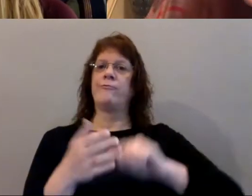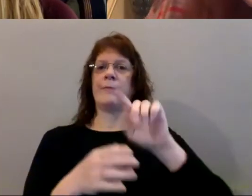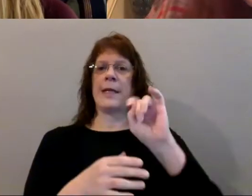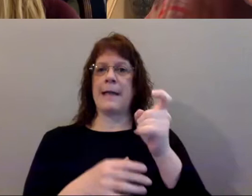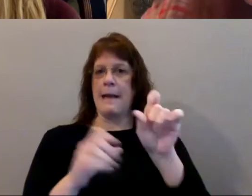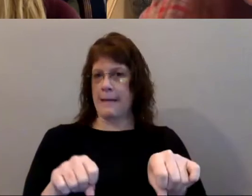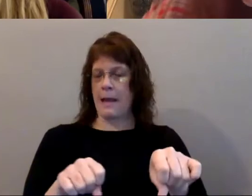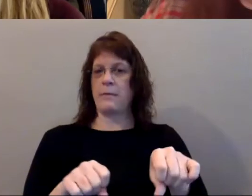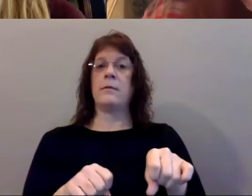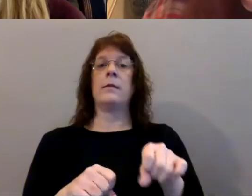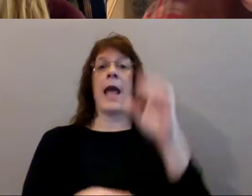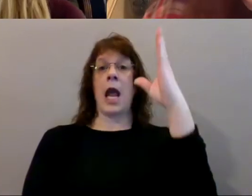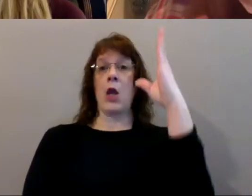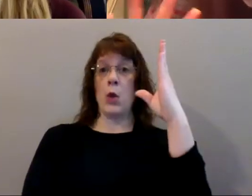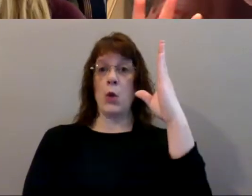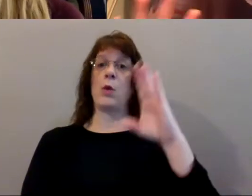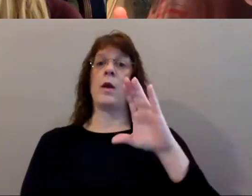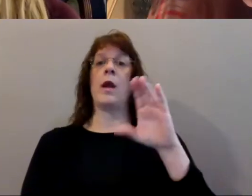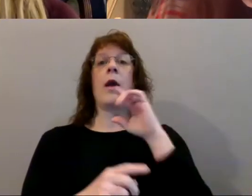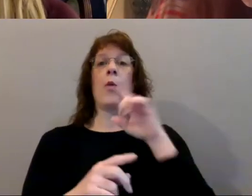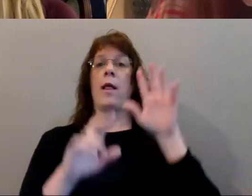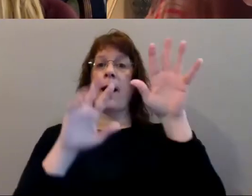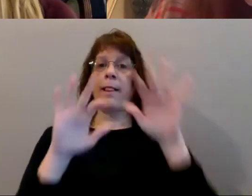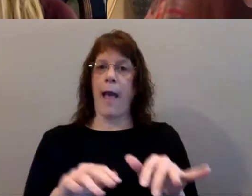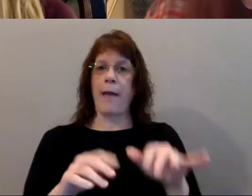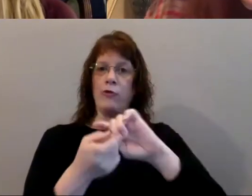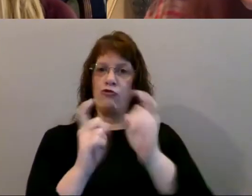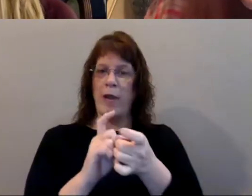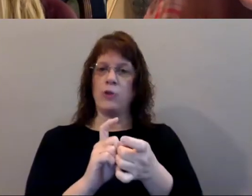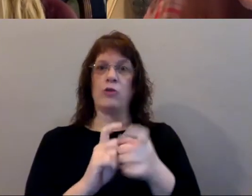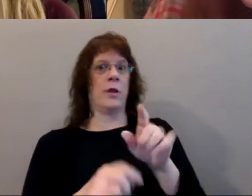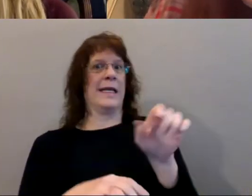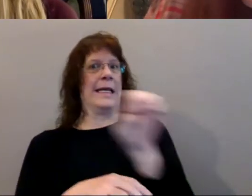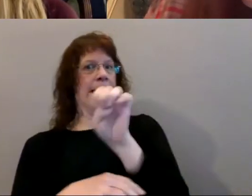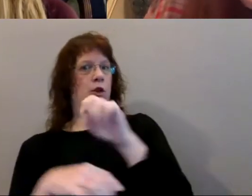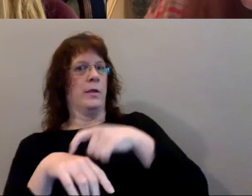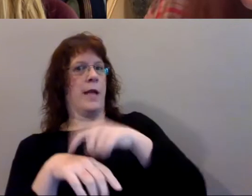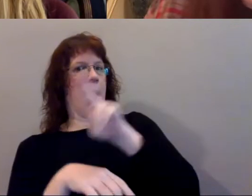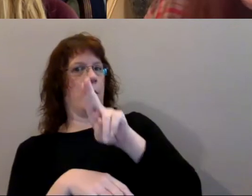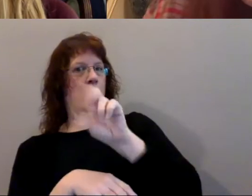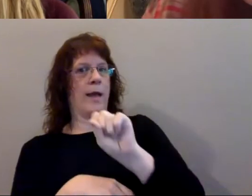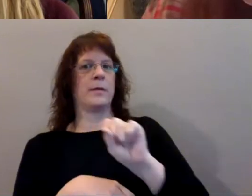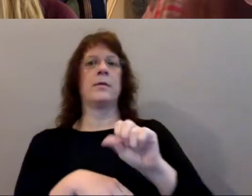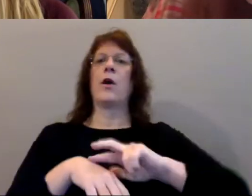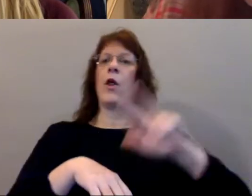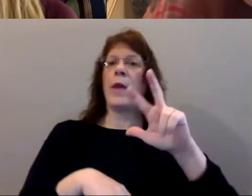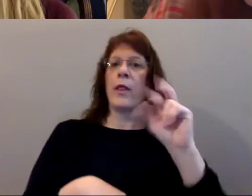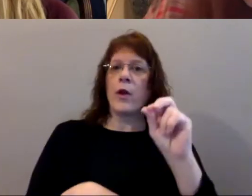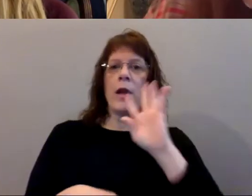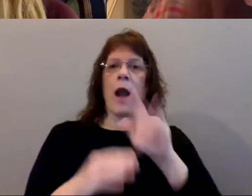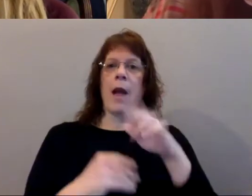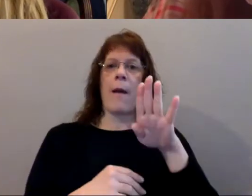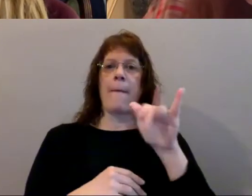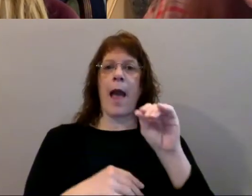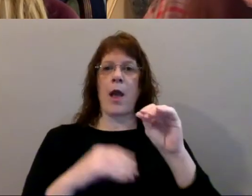about climate change. At 3:30, this is all in Eastern time in the US. 3:30, we're talking about biodiversity, specifically